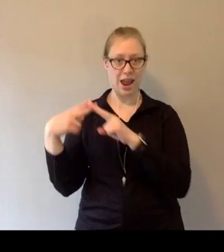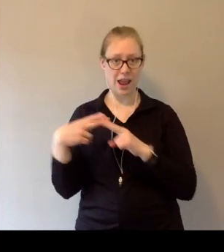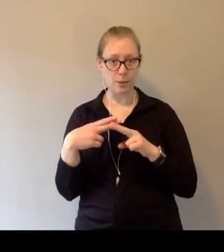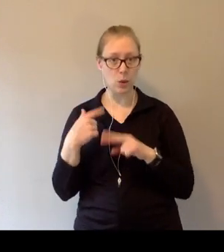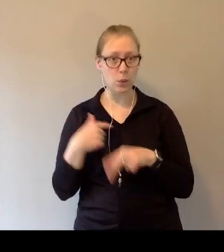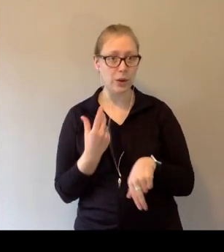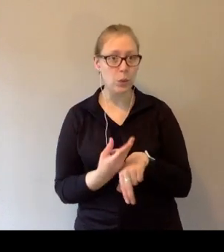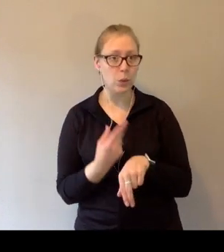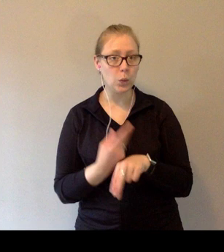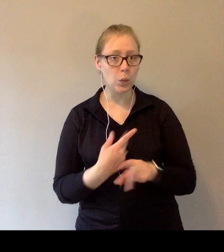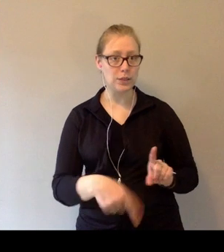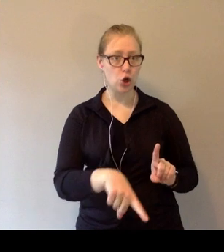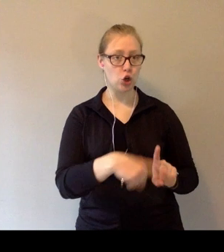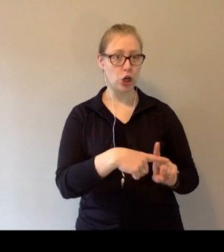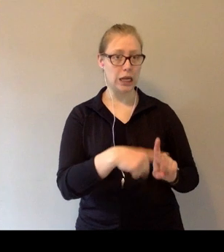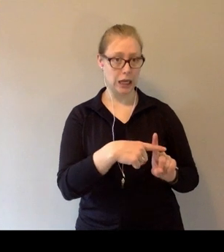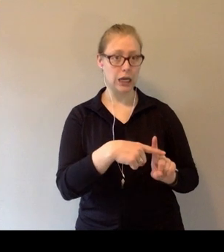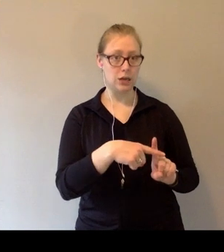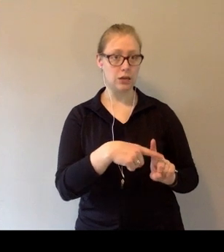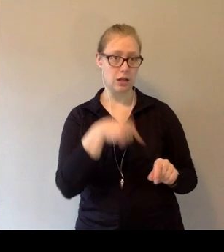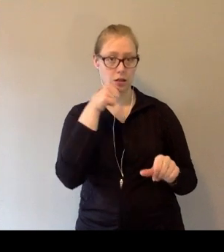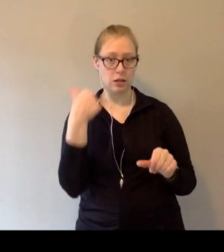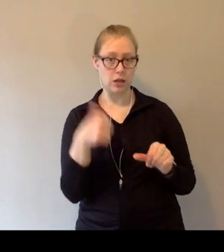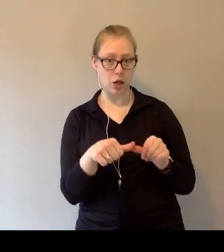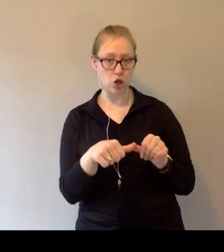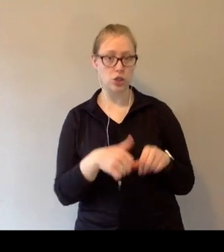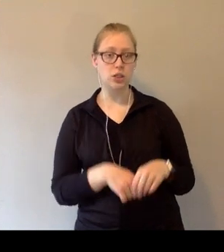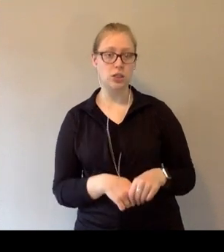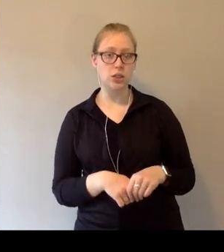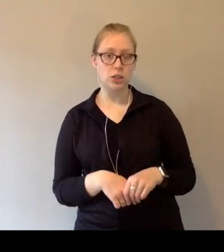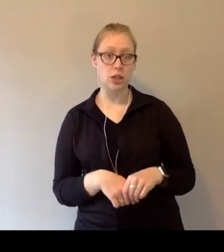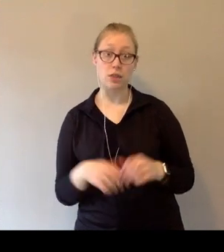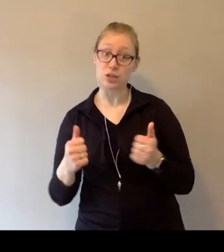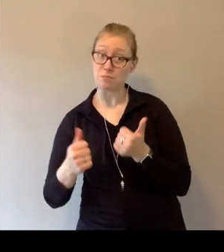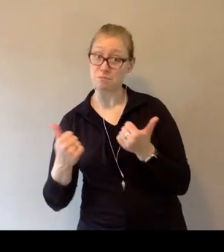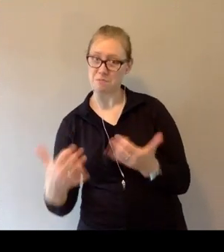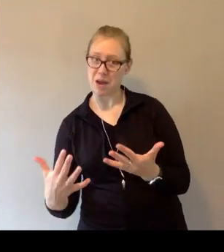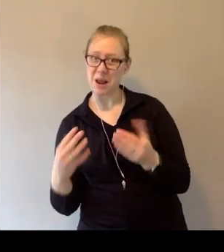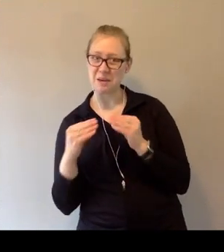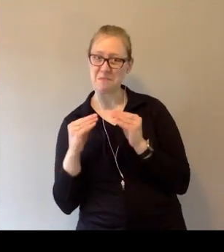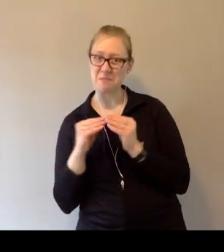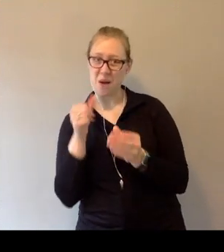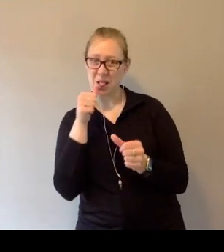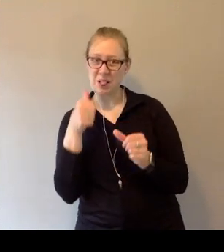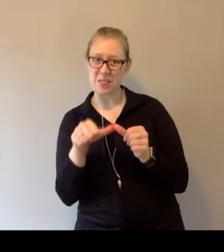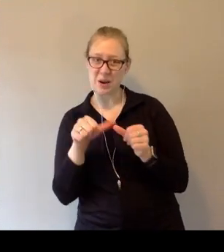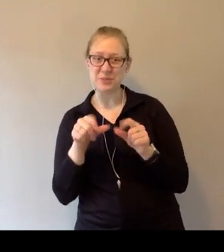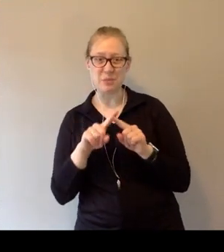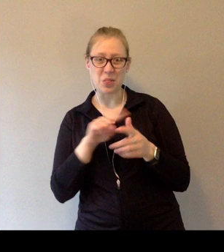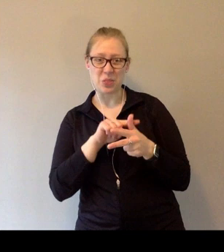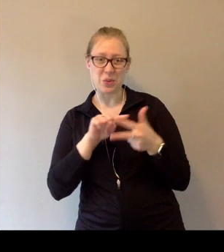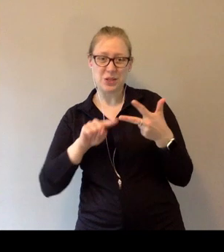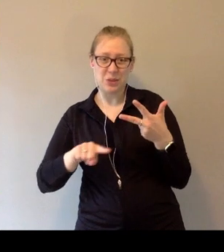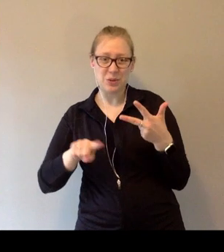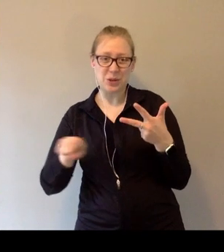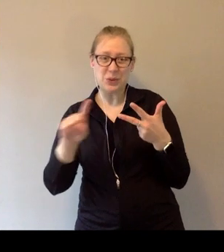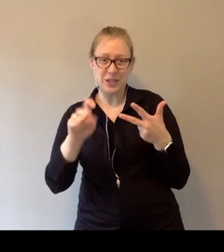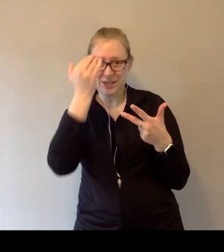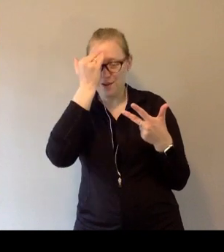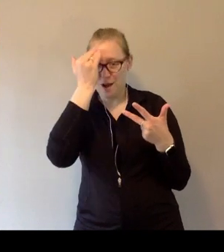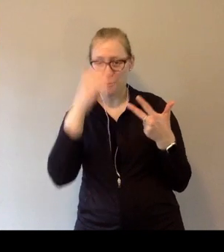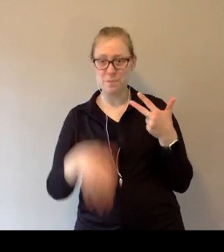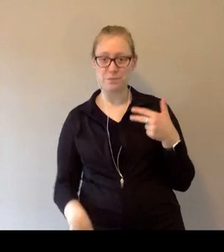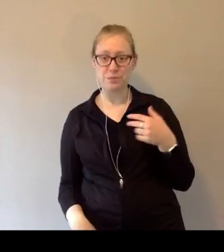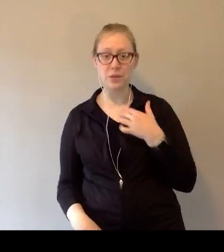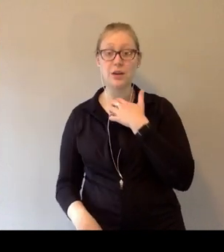there's lots more Greek letters, but these are the ones that we're going to use. So here we have a triangle, and just the common way that